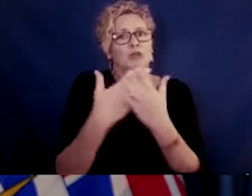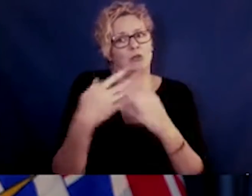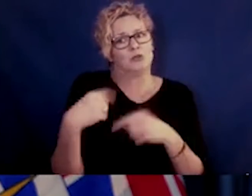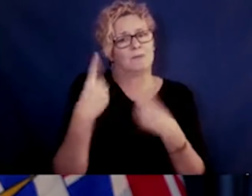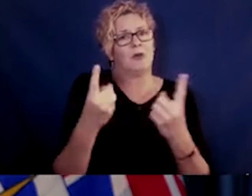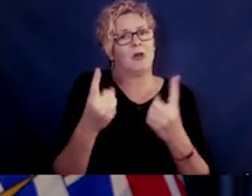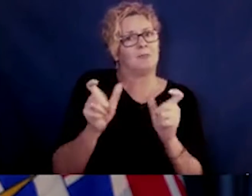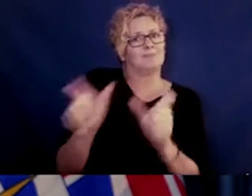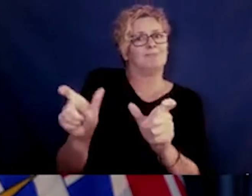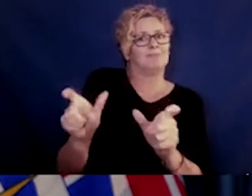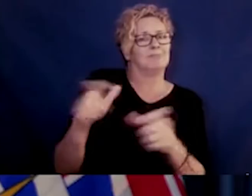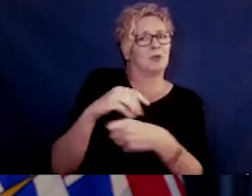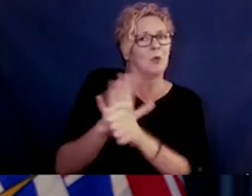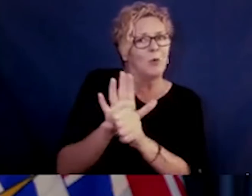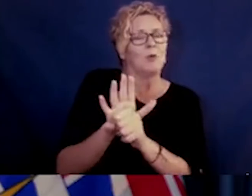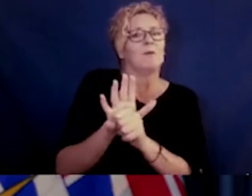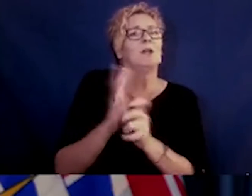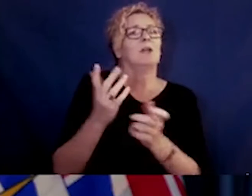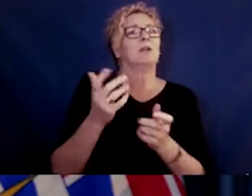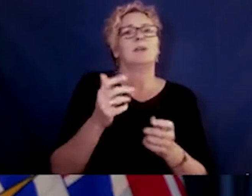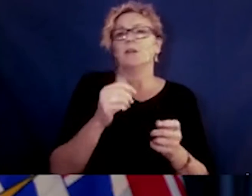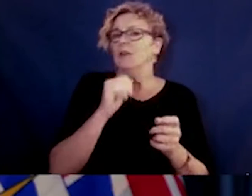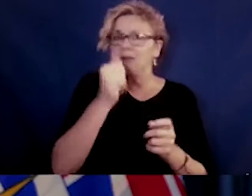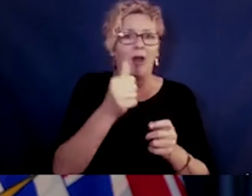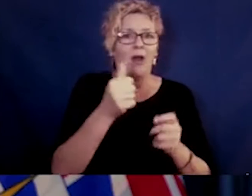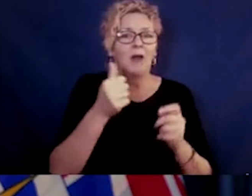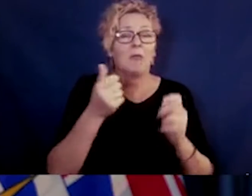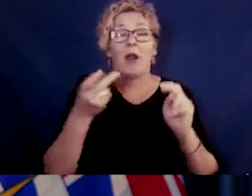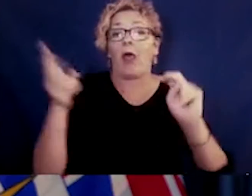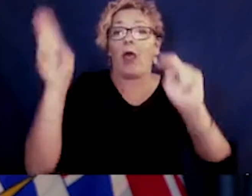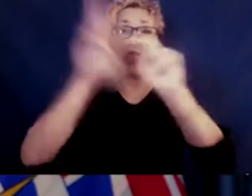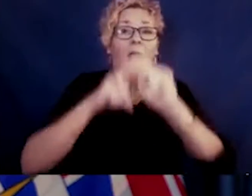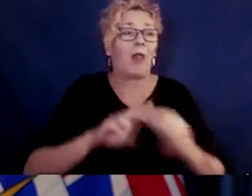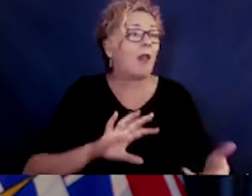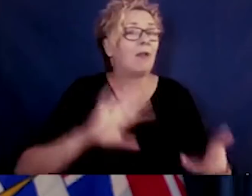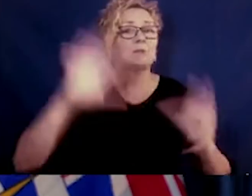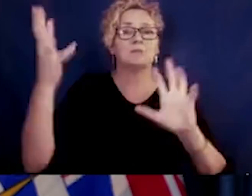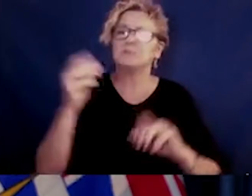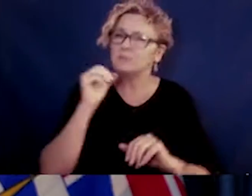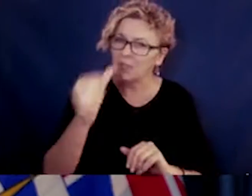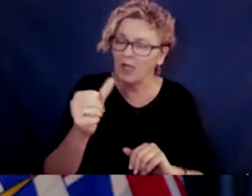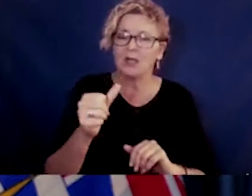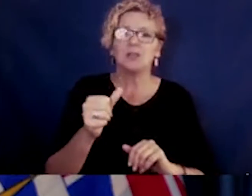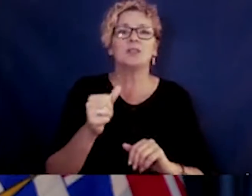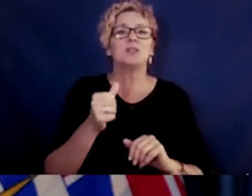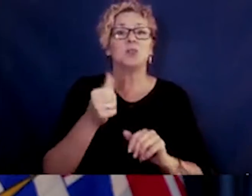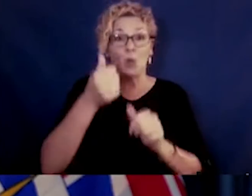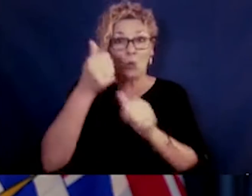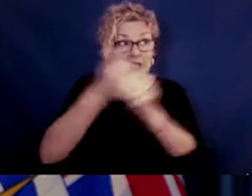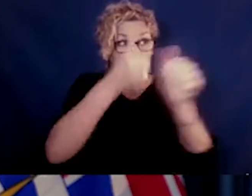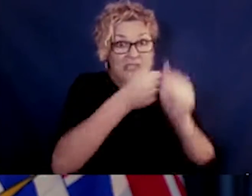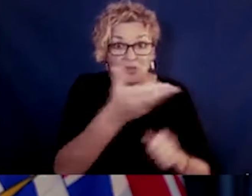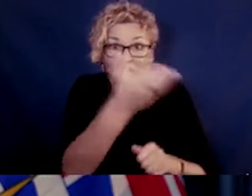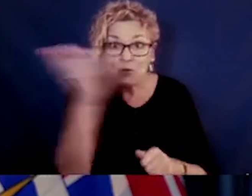by staying apart. And we will get through this by continuing to be kind with each other, to be calm, and